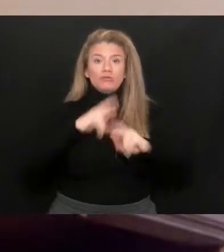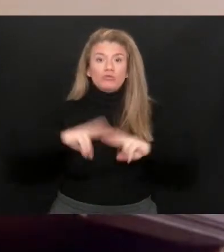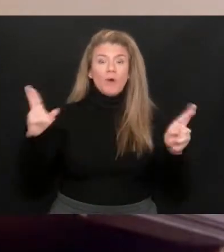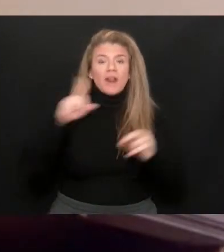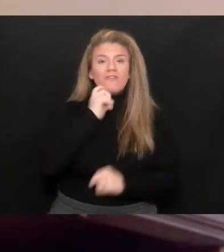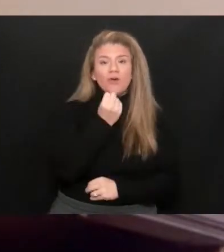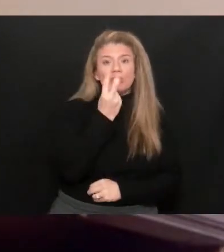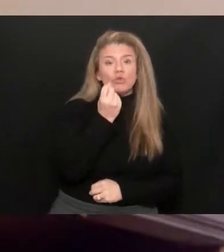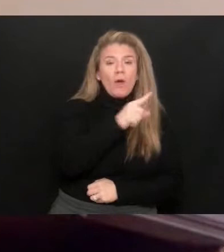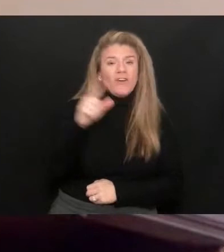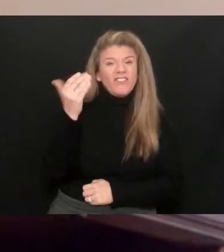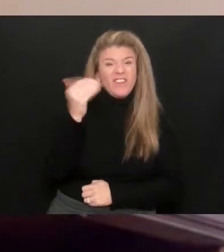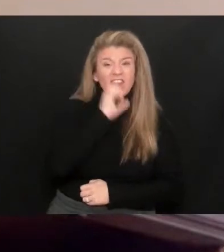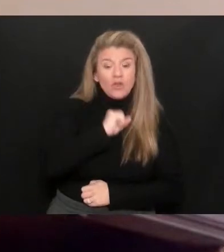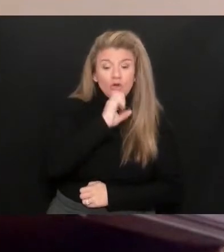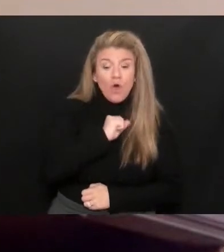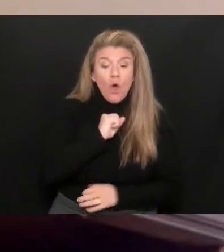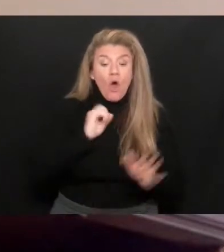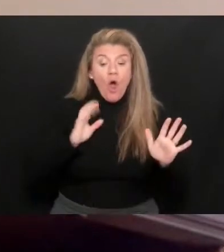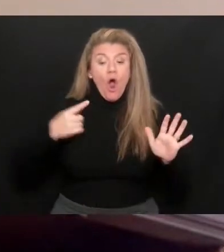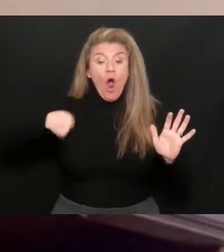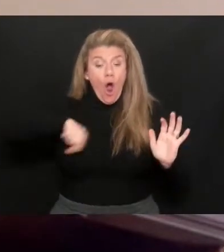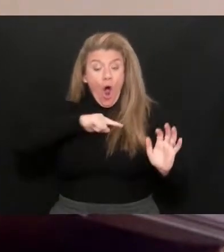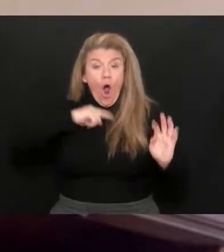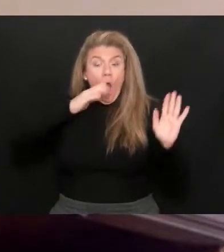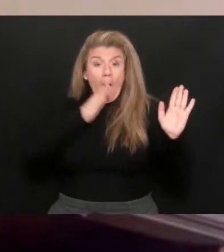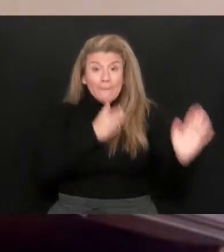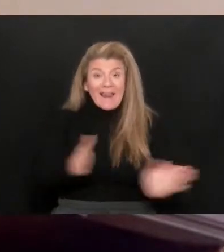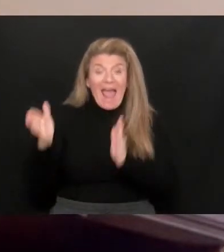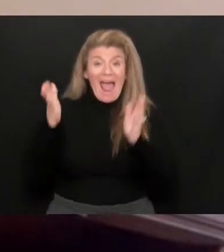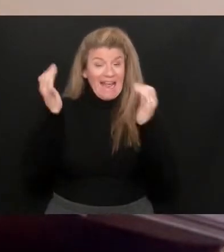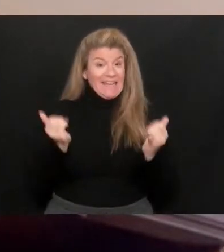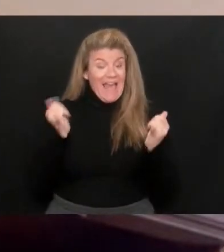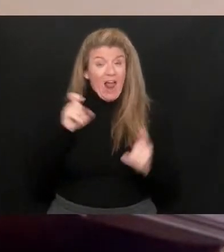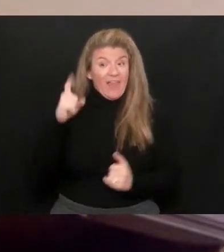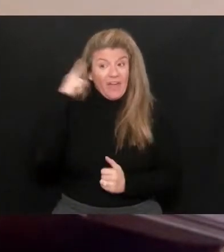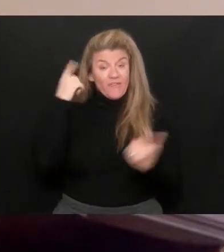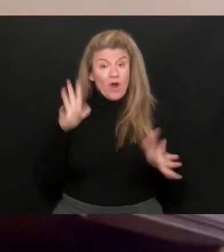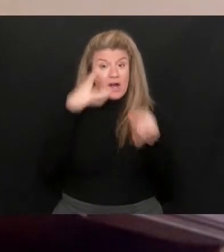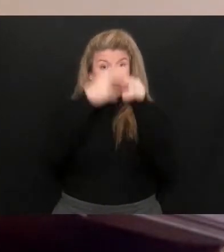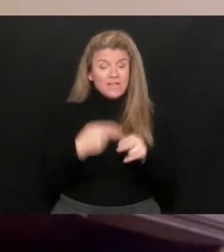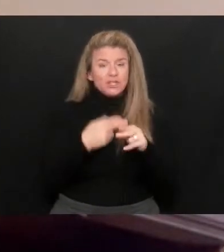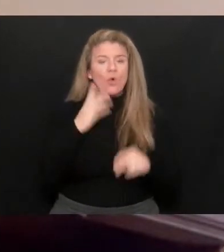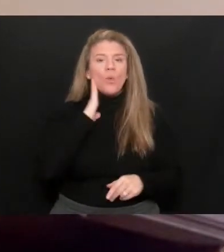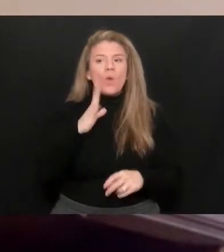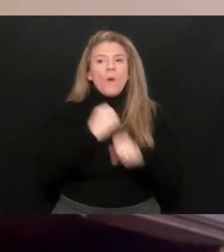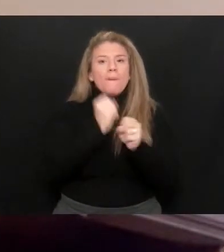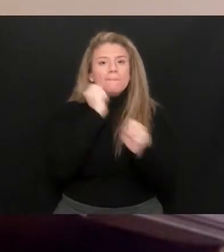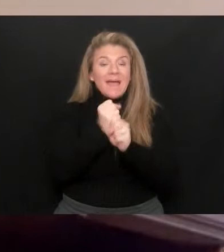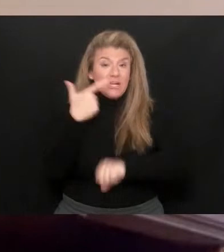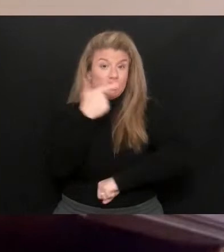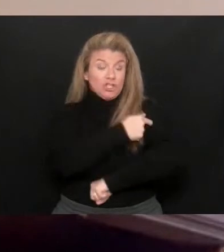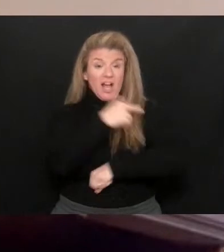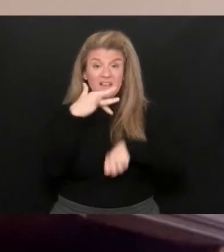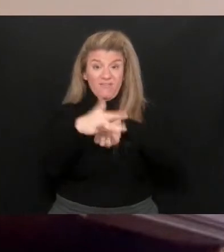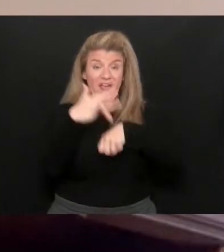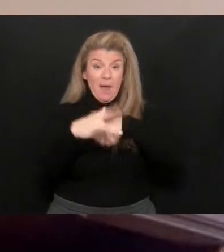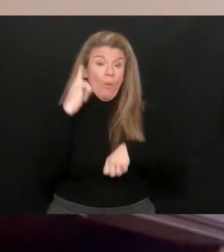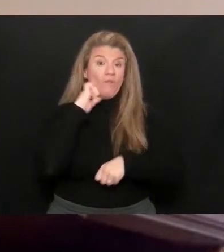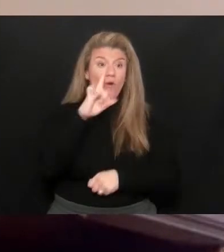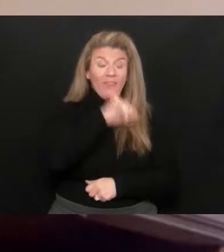12 to 15-year-olds. What we will be doing, as the Governor pointed out, is we will make shots available for 12